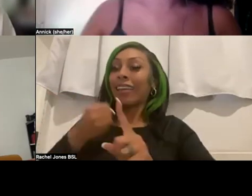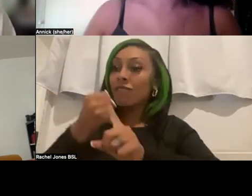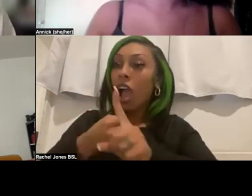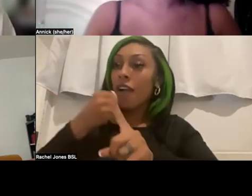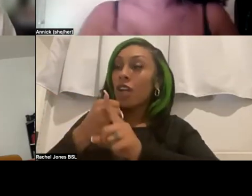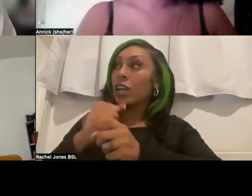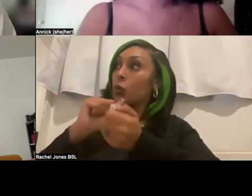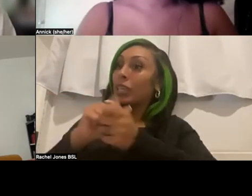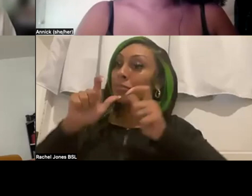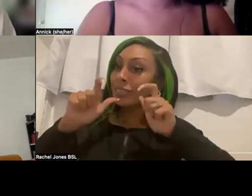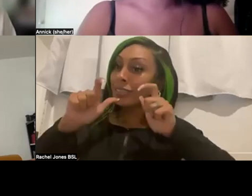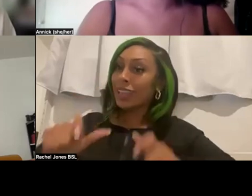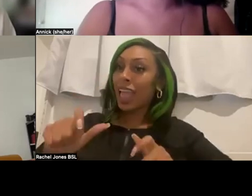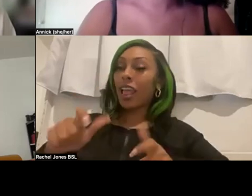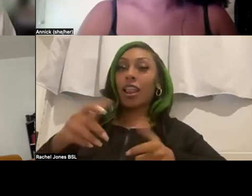as